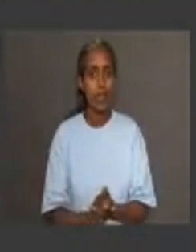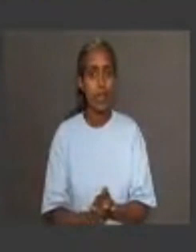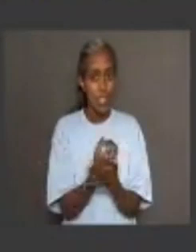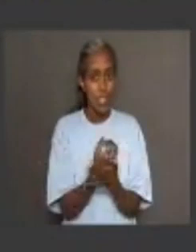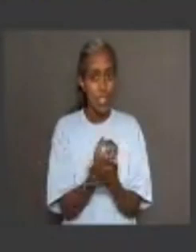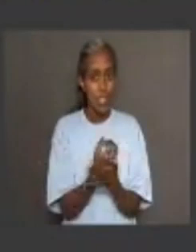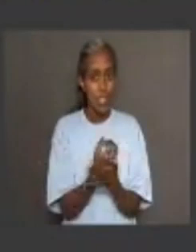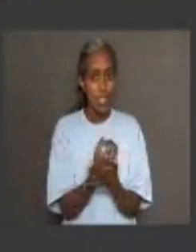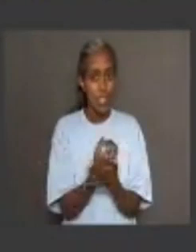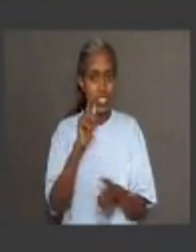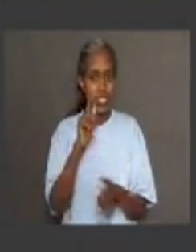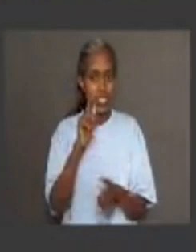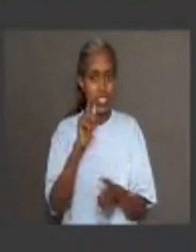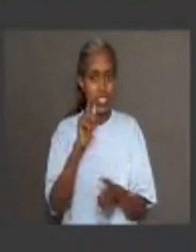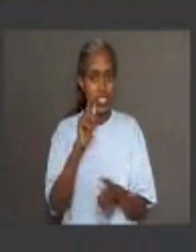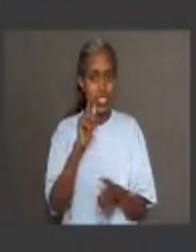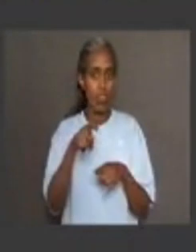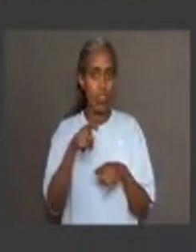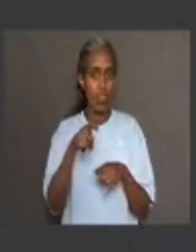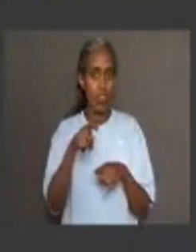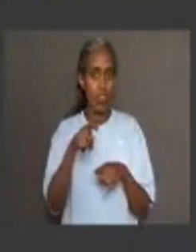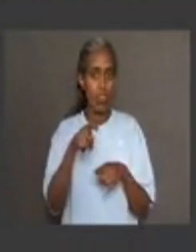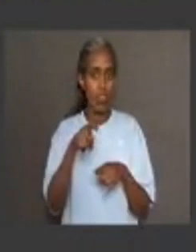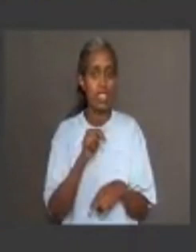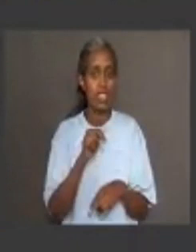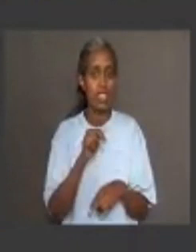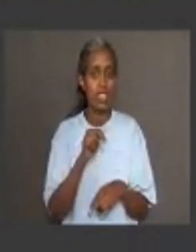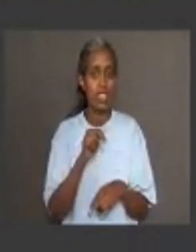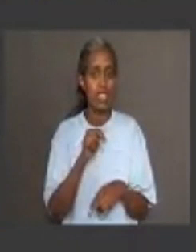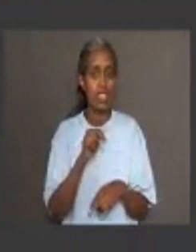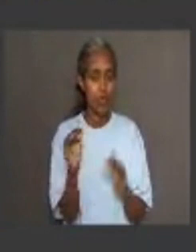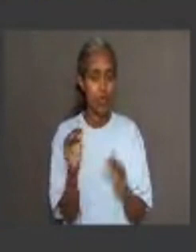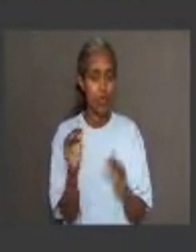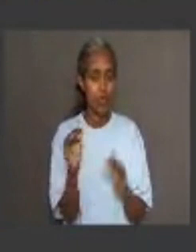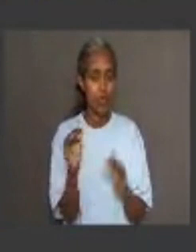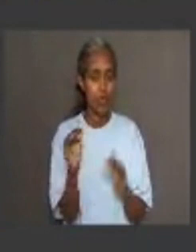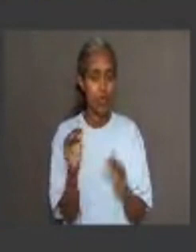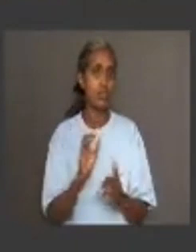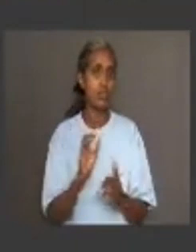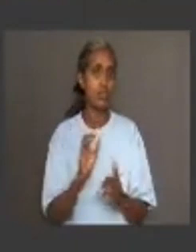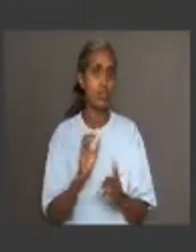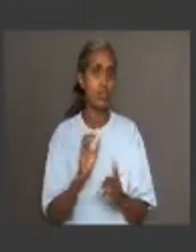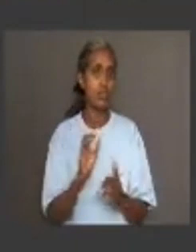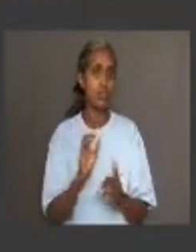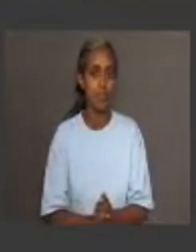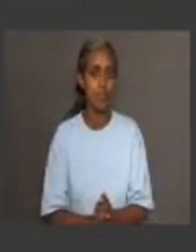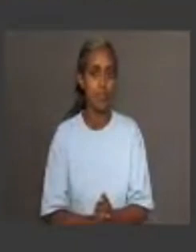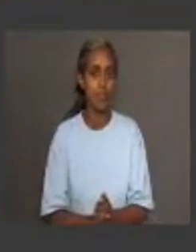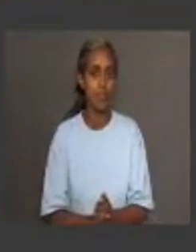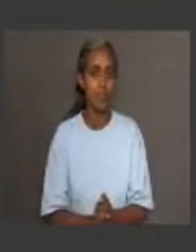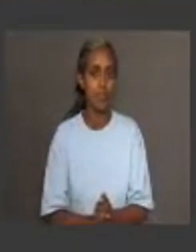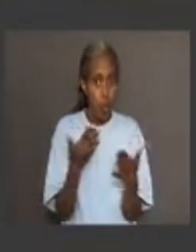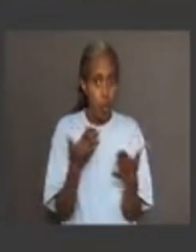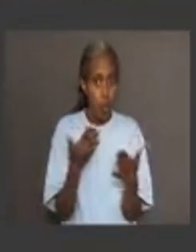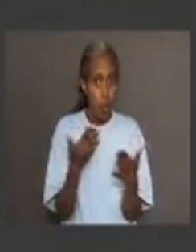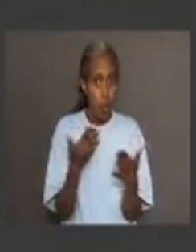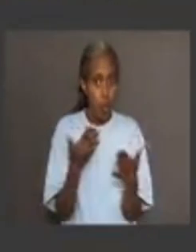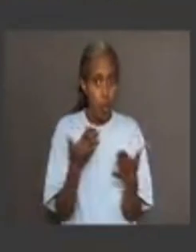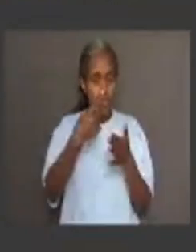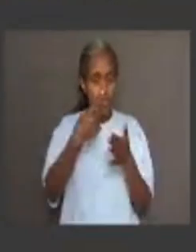g of x does not equal 0 for all values of